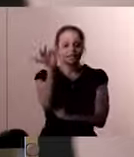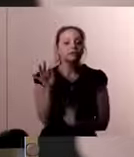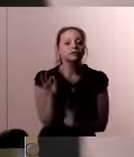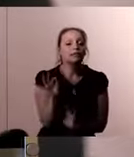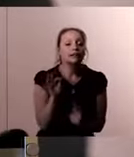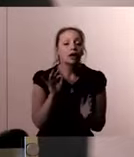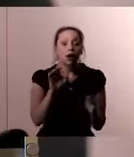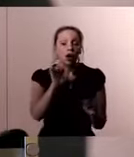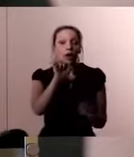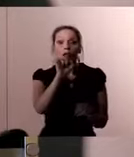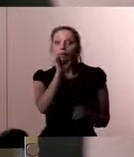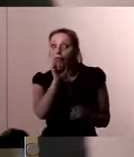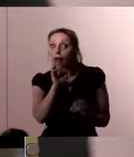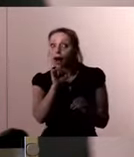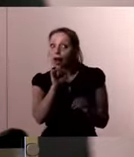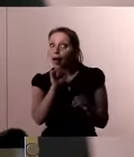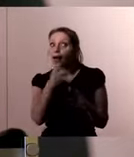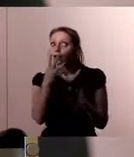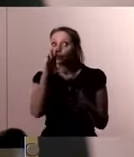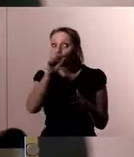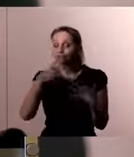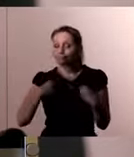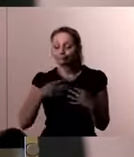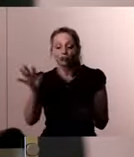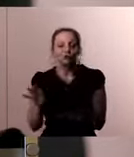to Santan, the male orangutan.